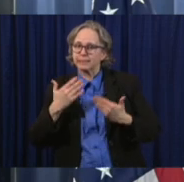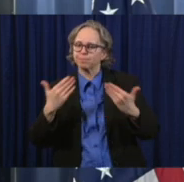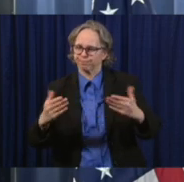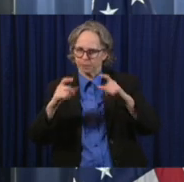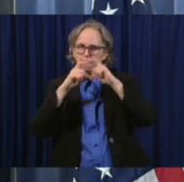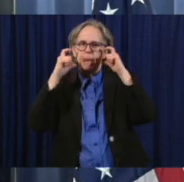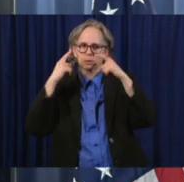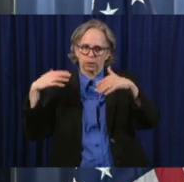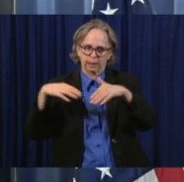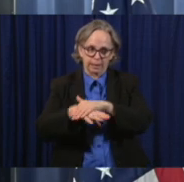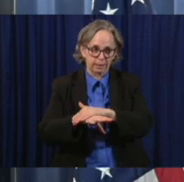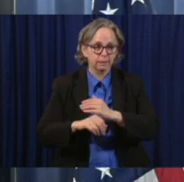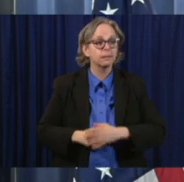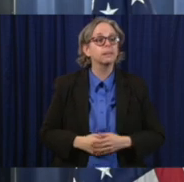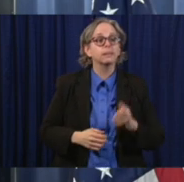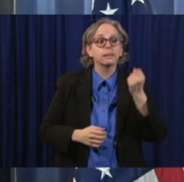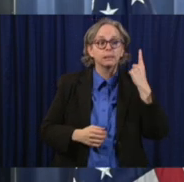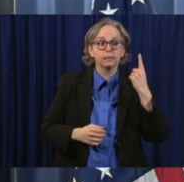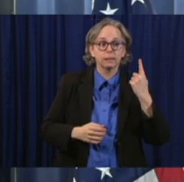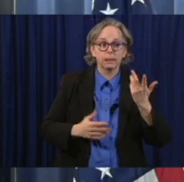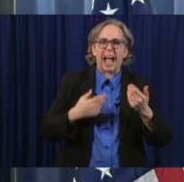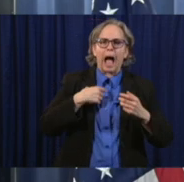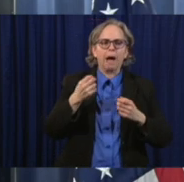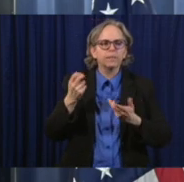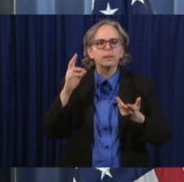disposable masks available for customers.